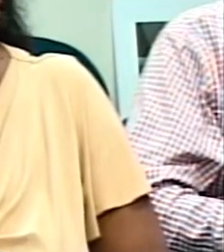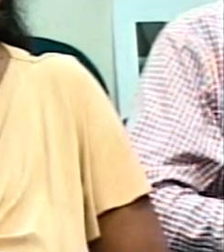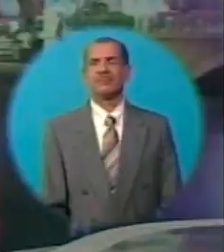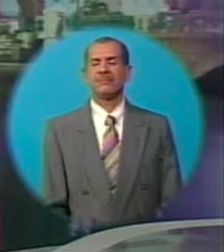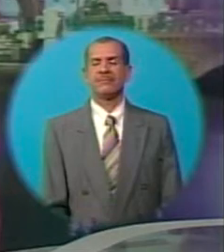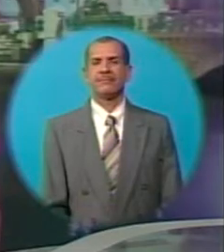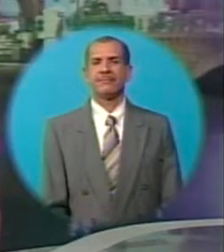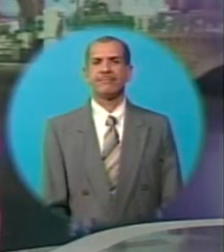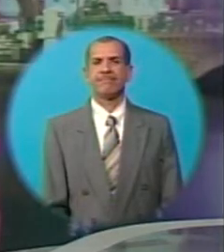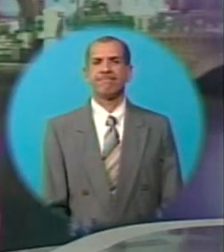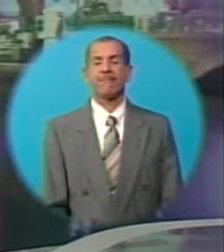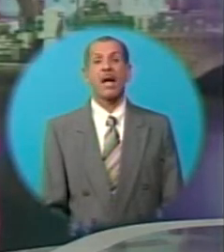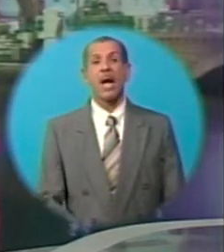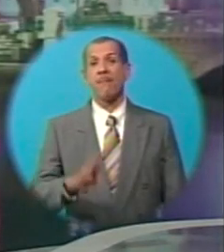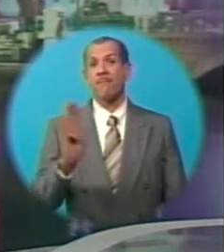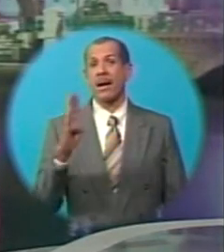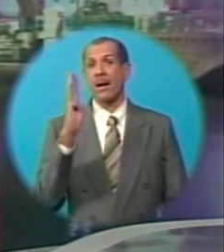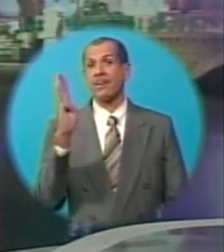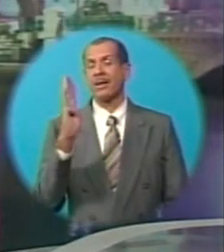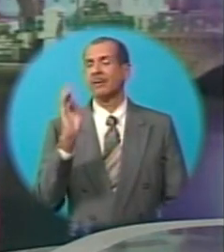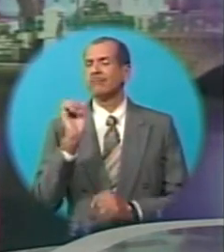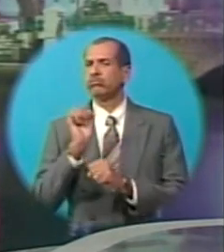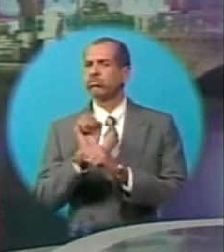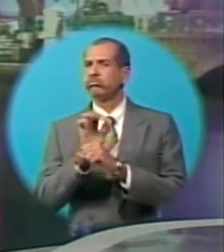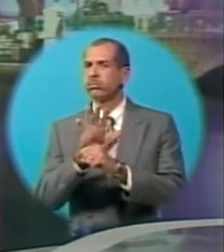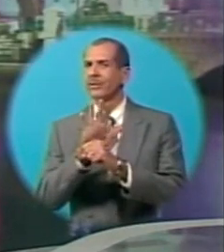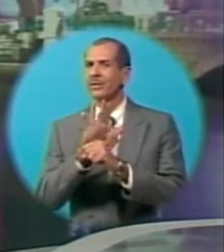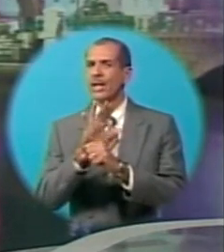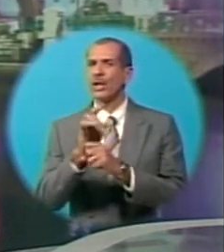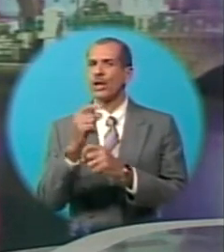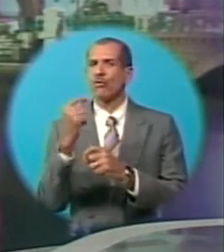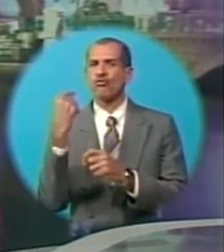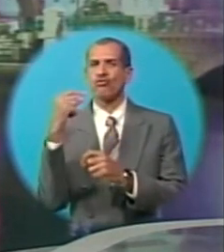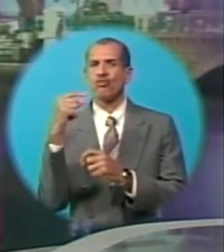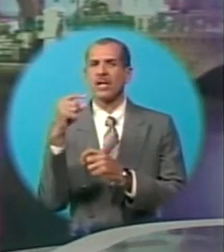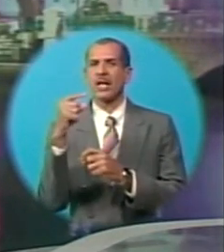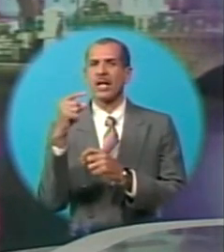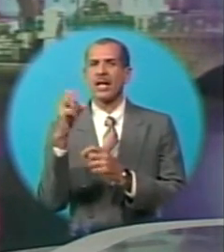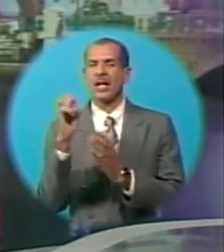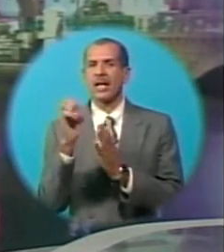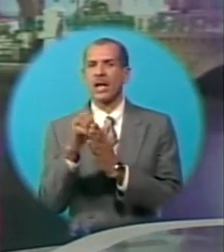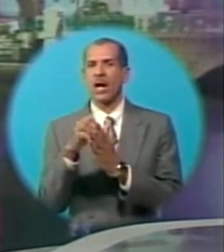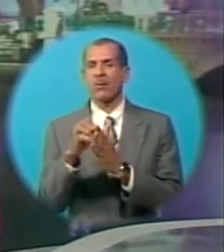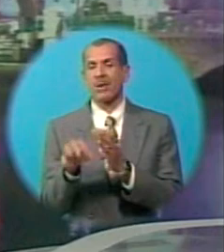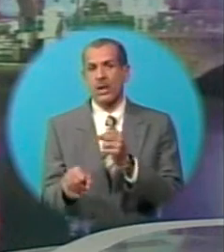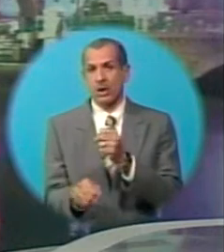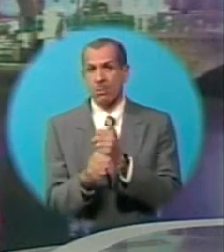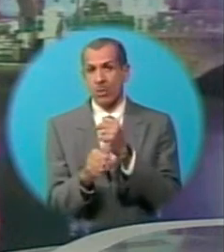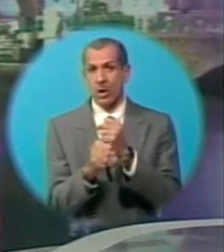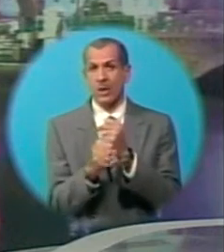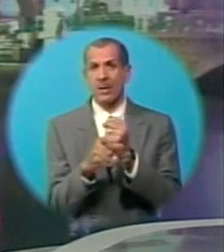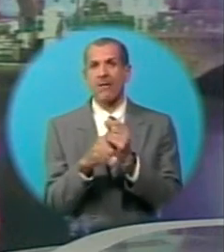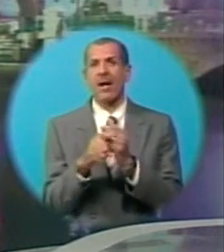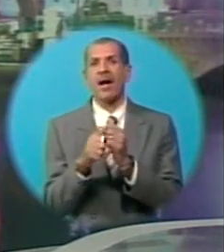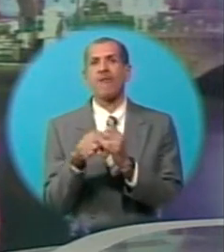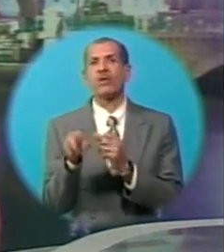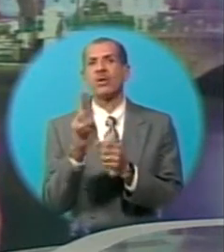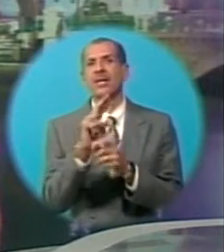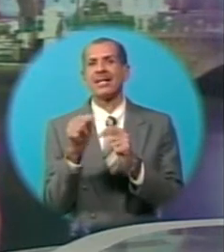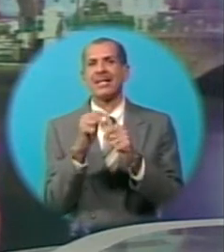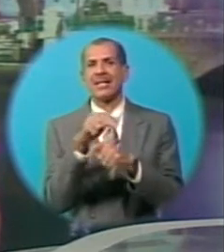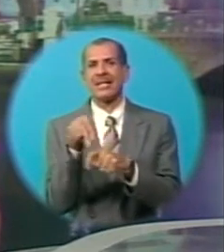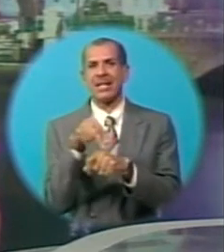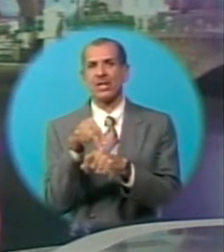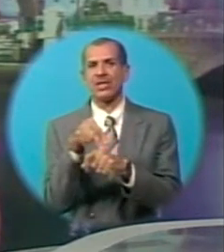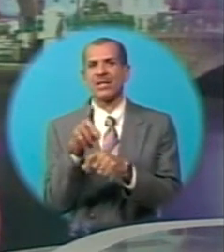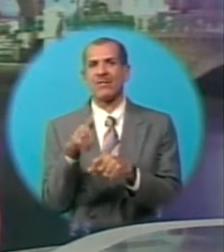world. Barbados' push towards a greener economy is fully supported by the United Nations Industrial Development Organization, or